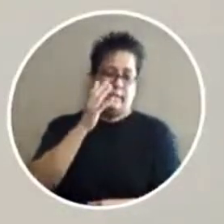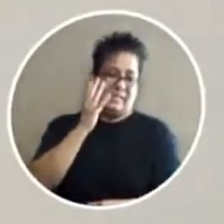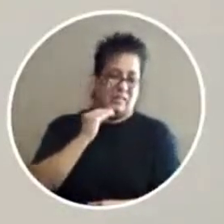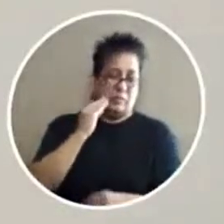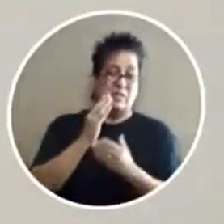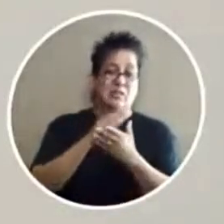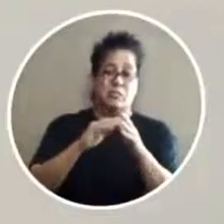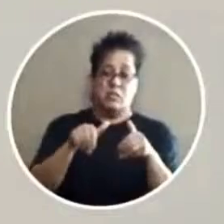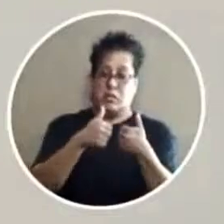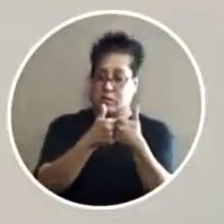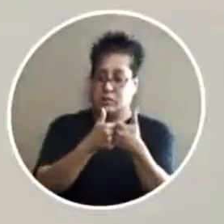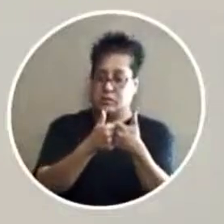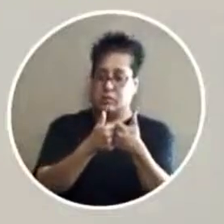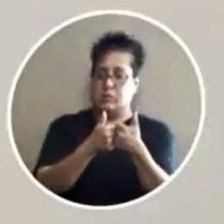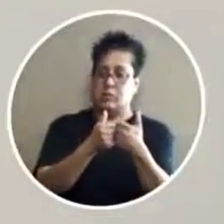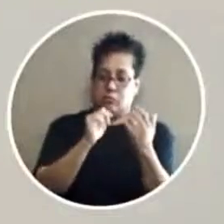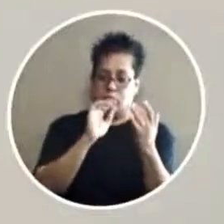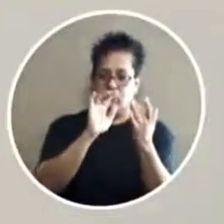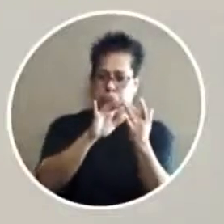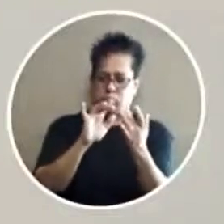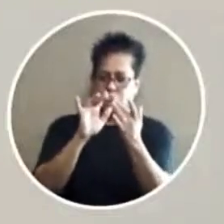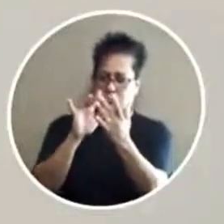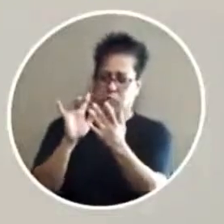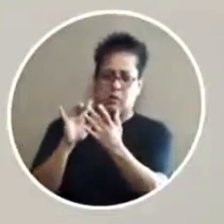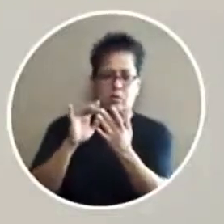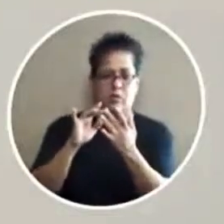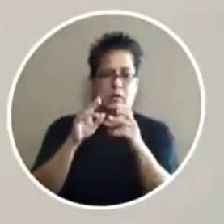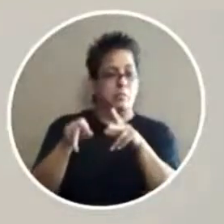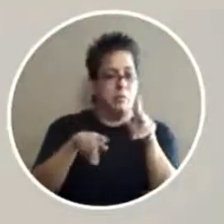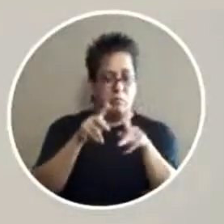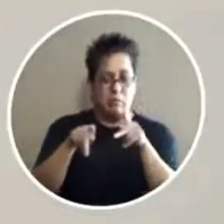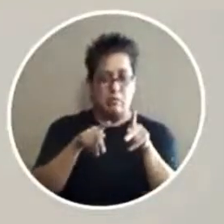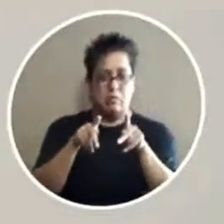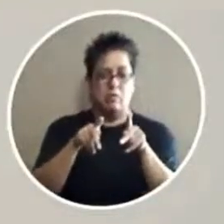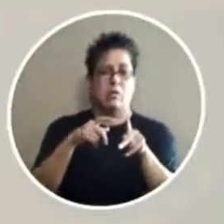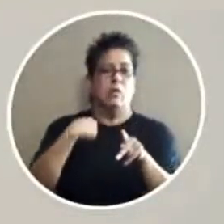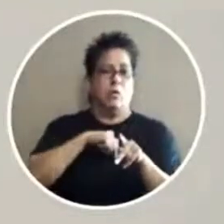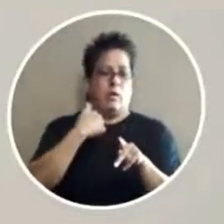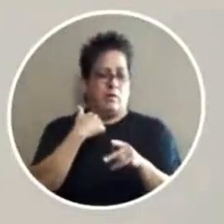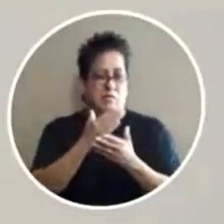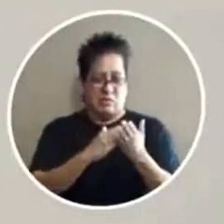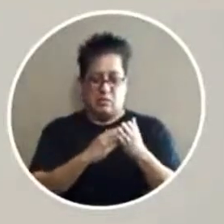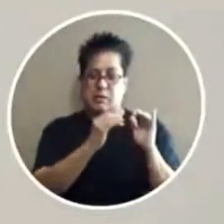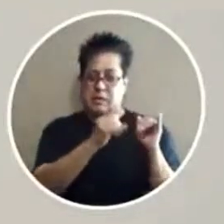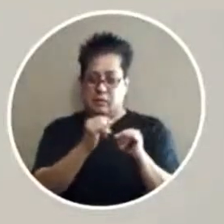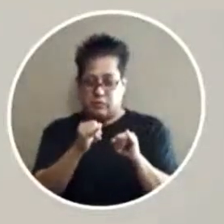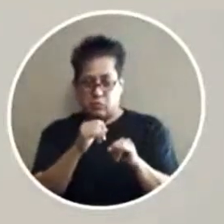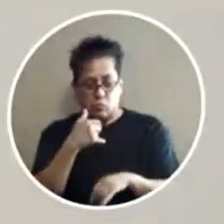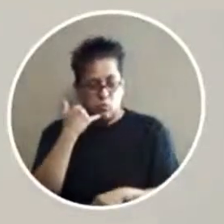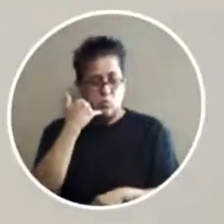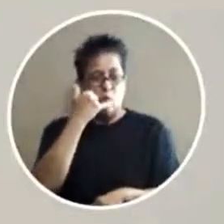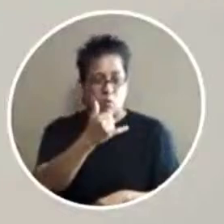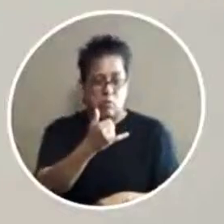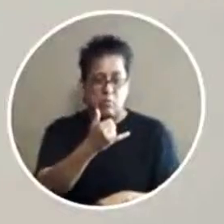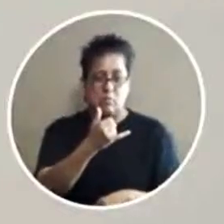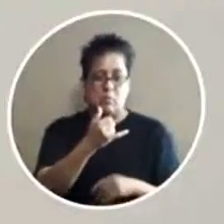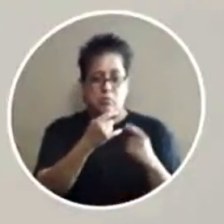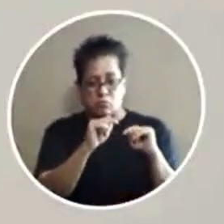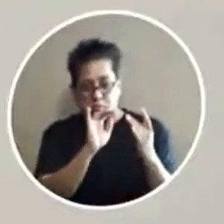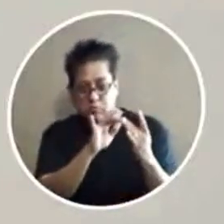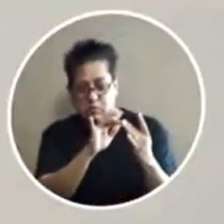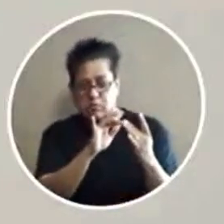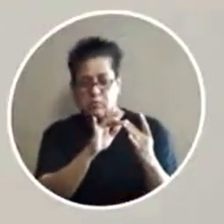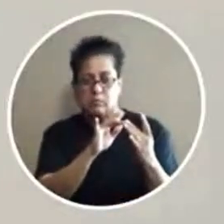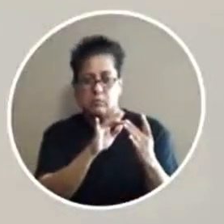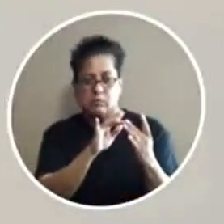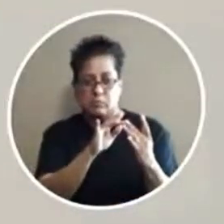some challenges in reaching out to people. We have individuals that we are calling, trying to contact them